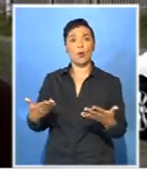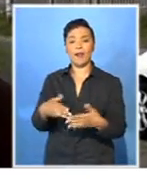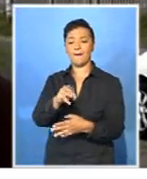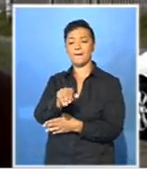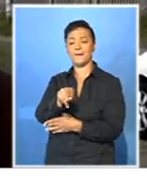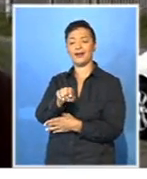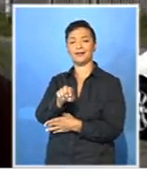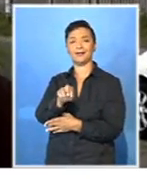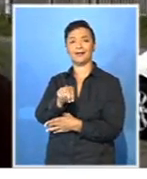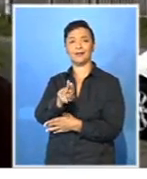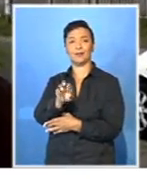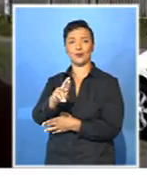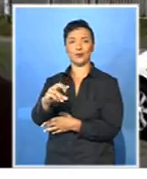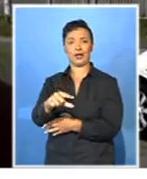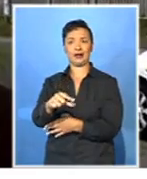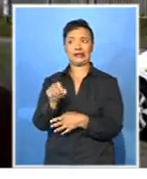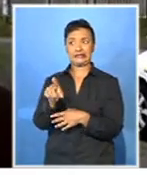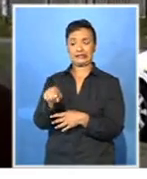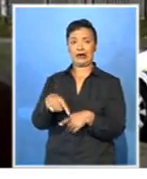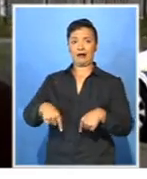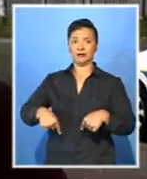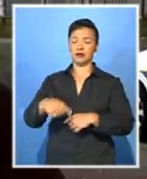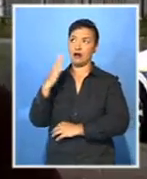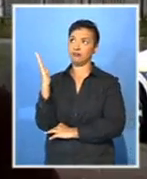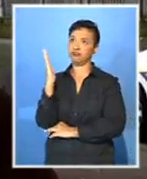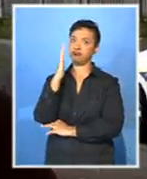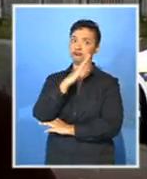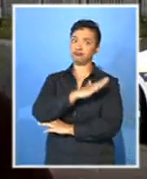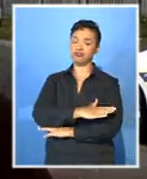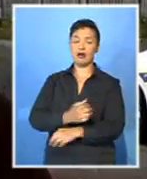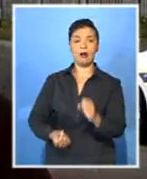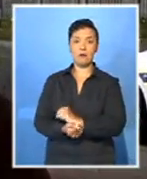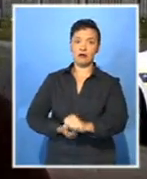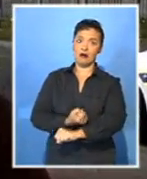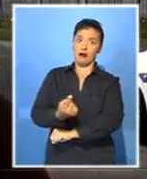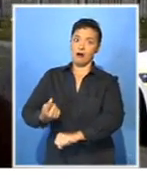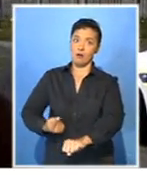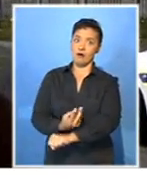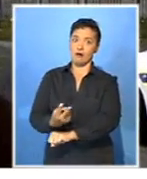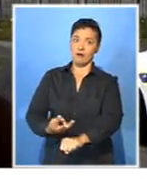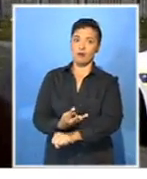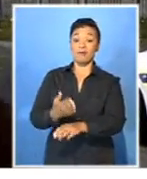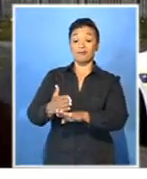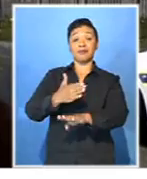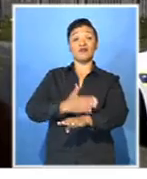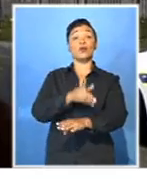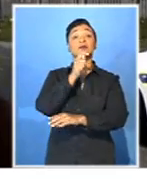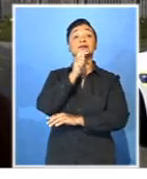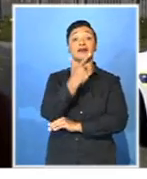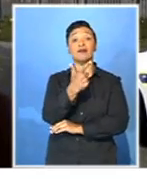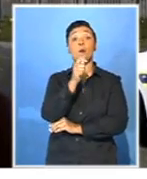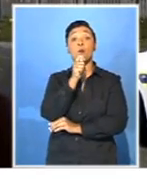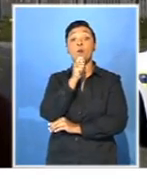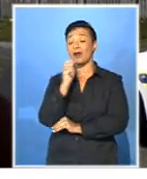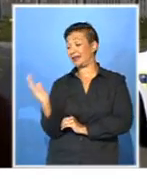Manenberg. It was a very different workers' day for them. Of course, this all happened just before 7 this morning. Armed robbers stormed the